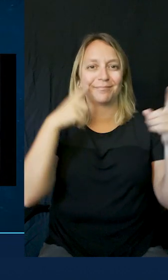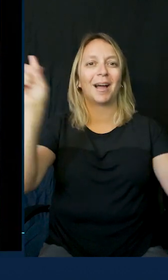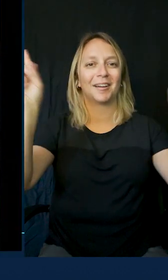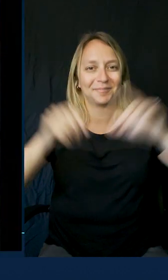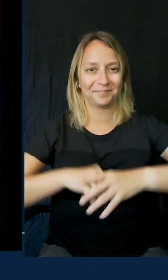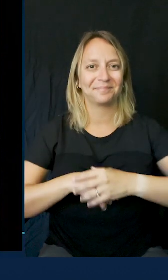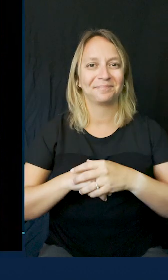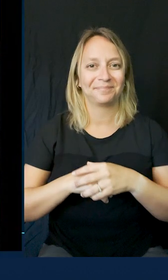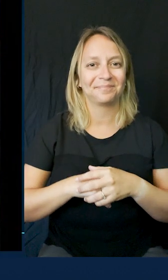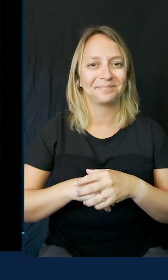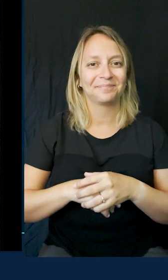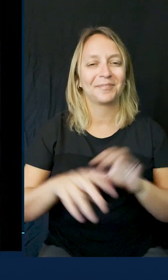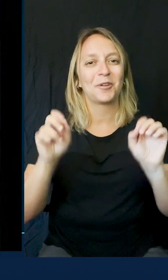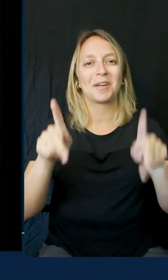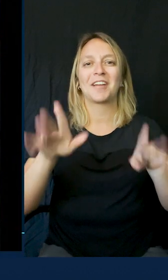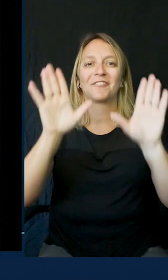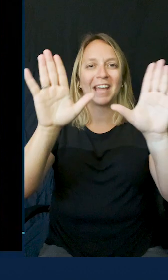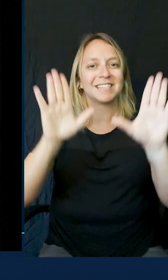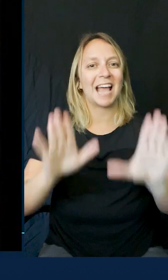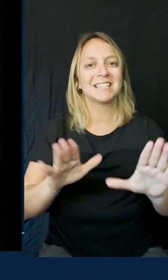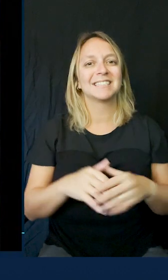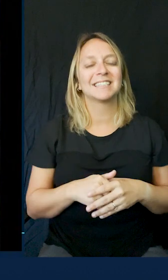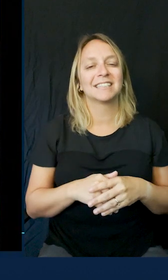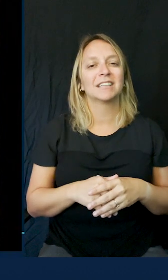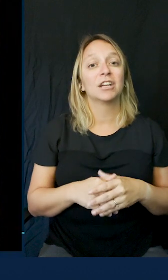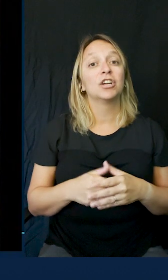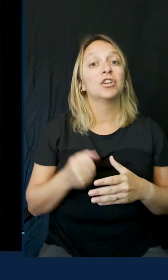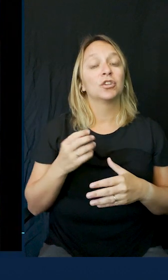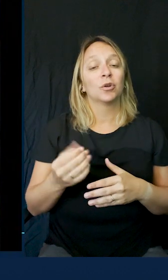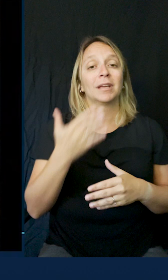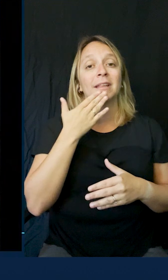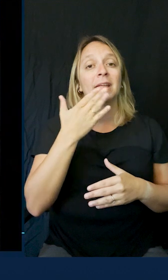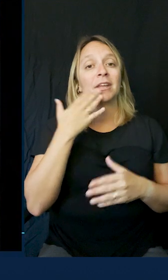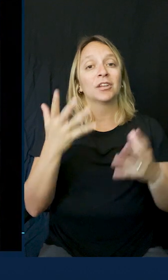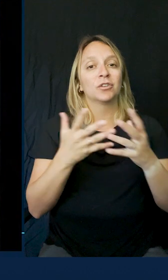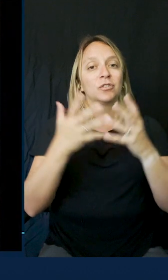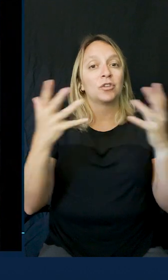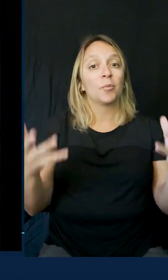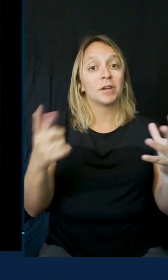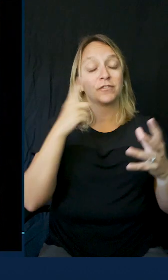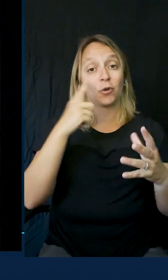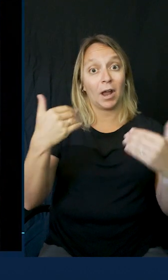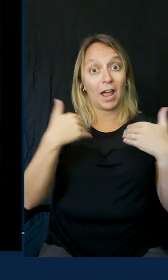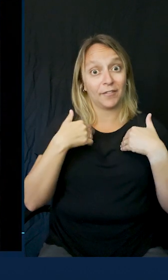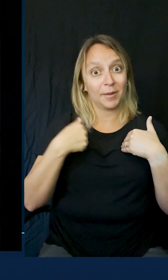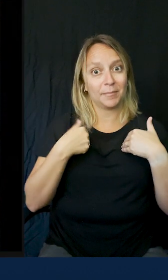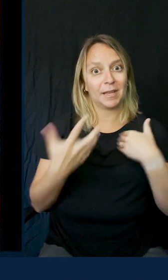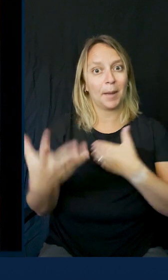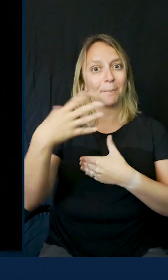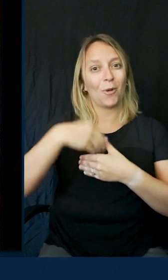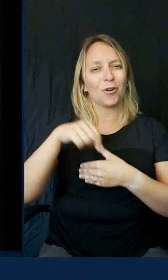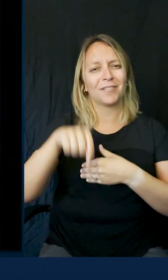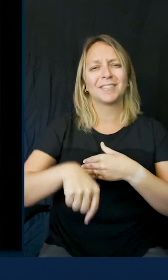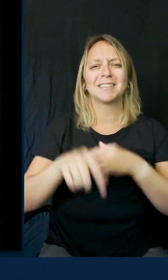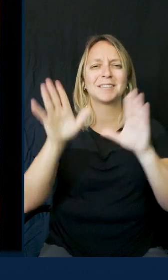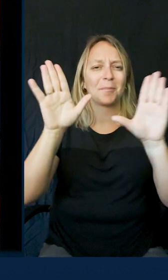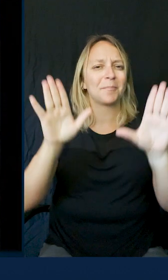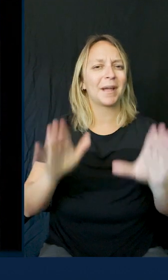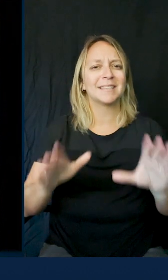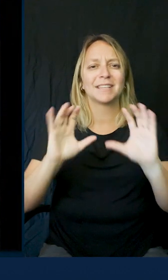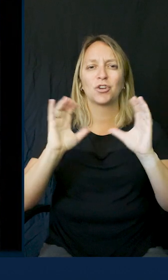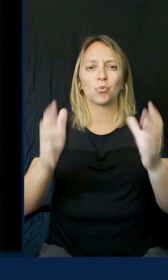is. Okay, fantastic. So thank you so much for having me be a part of this amazing group